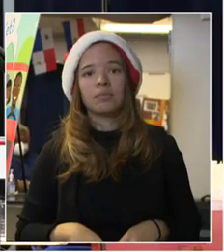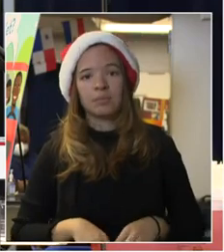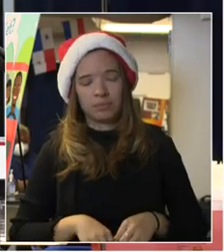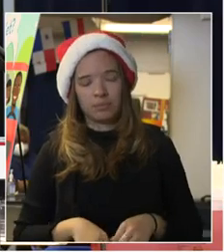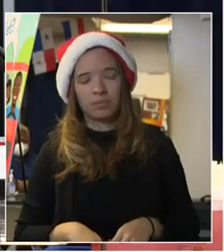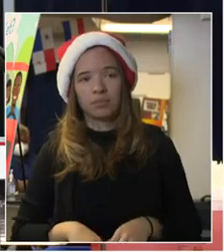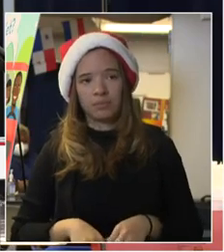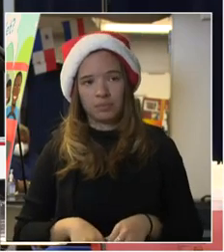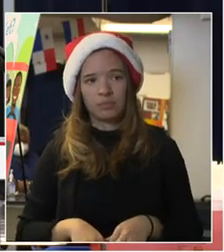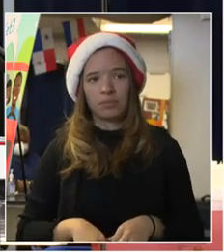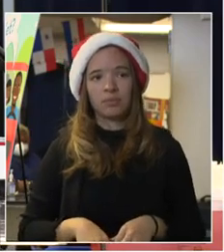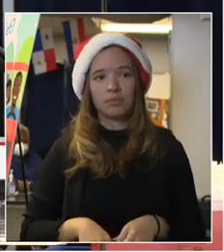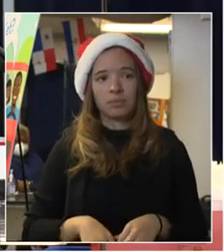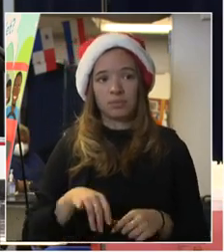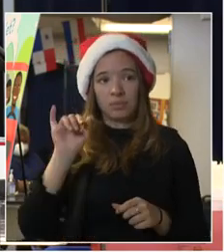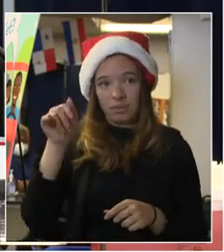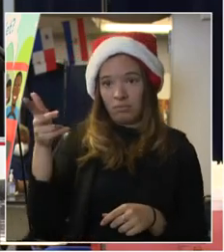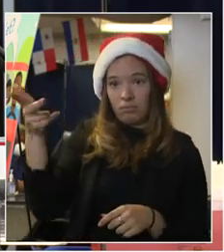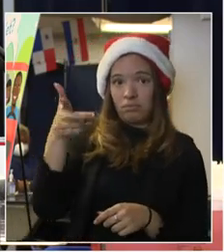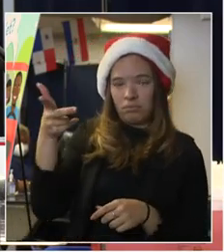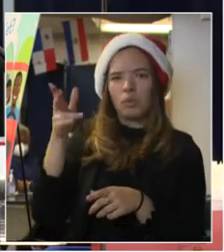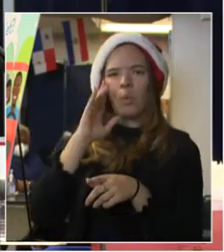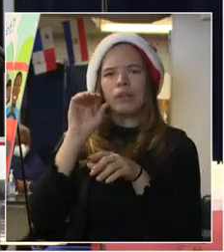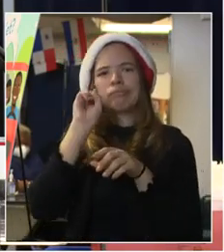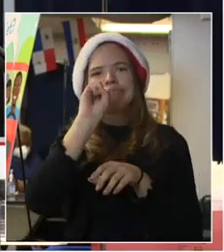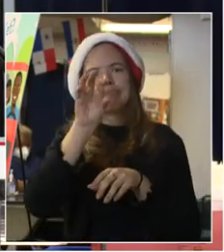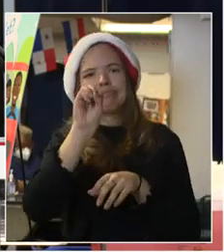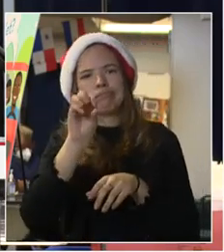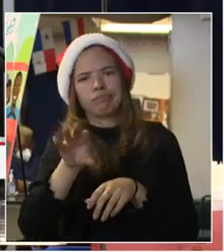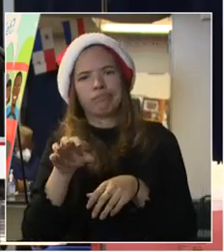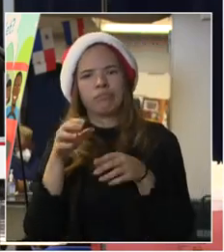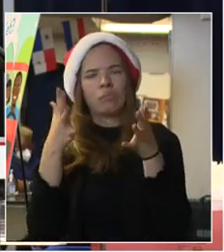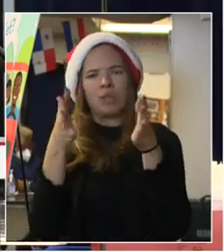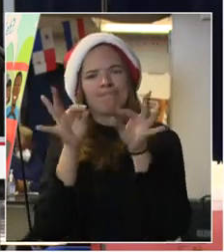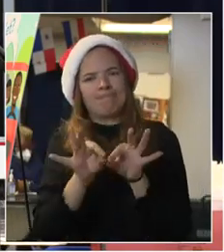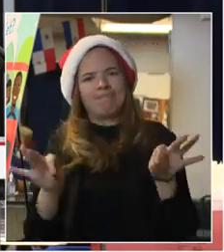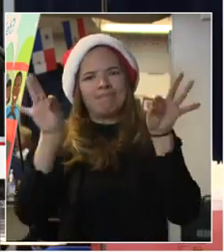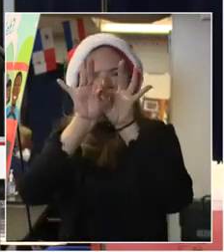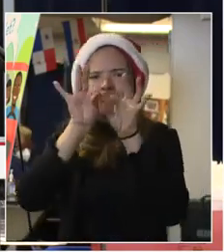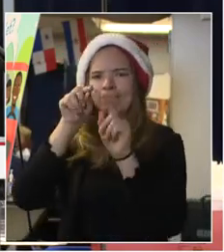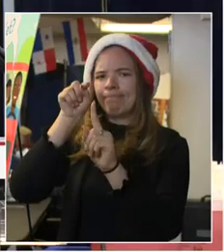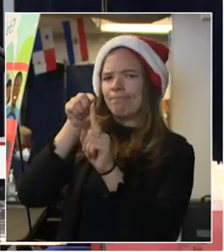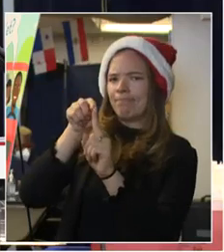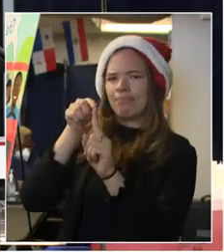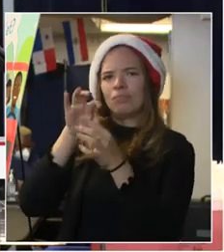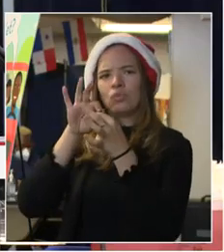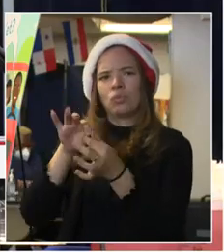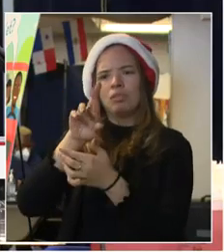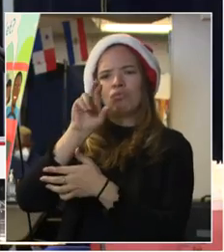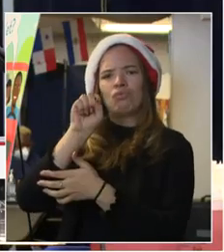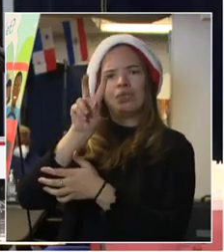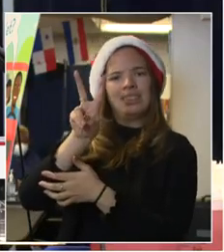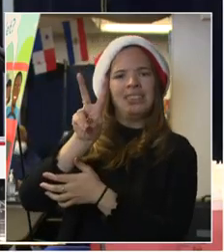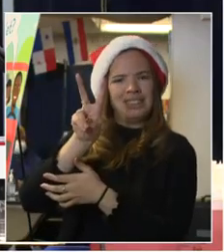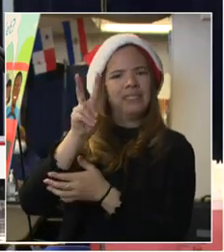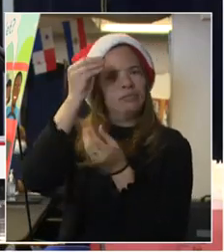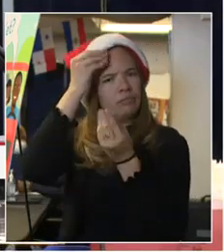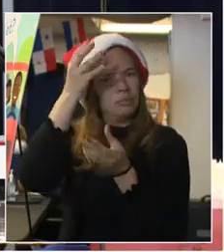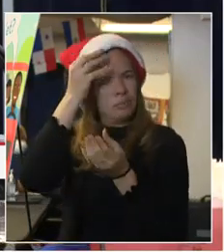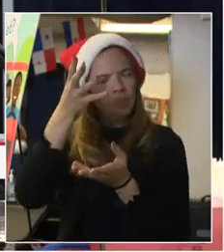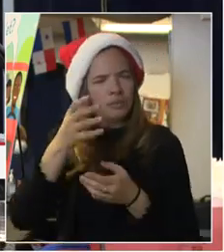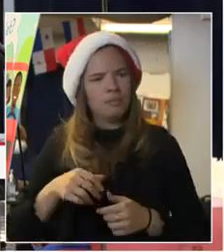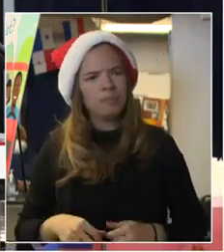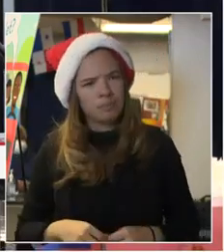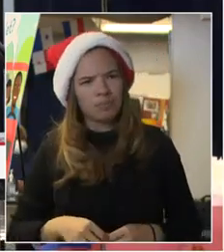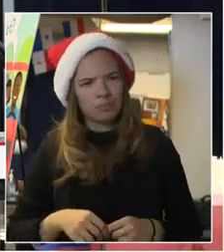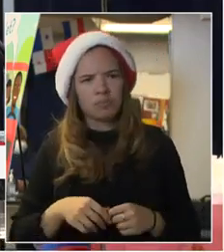Share important information on the RSV, so please join us in our social media